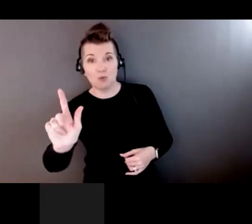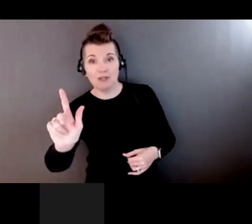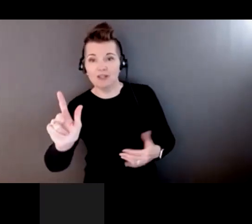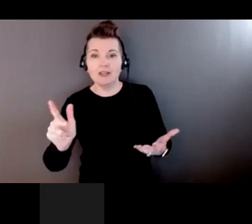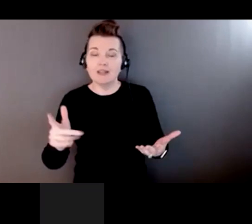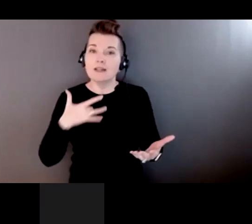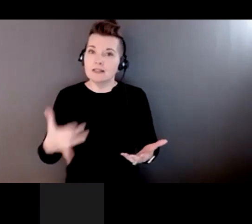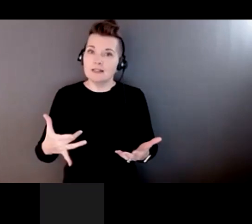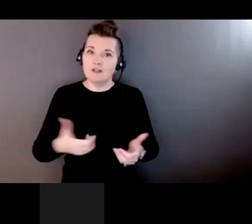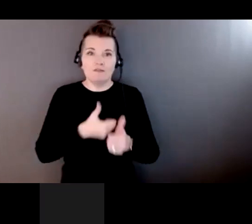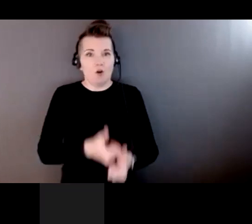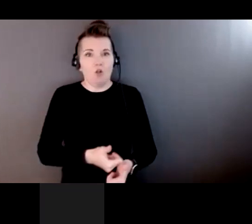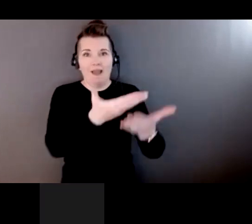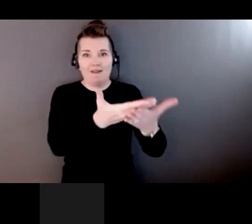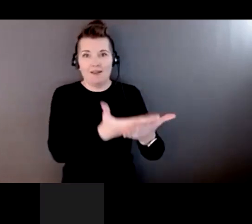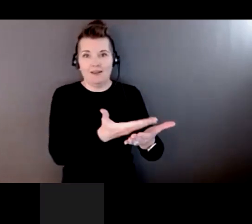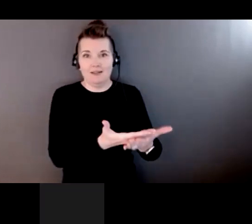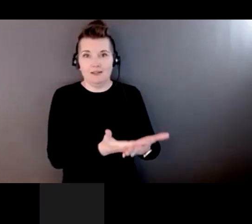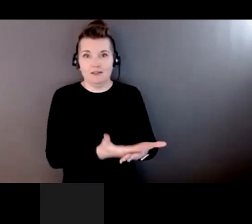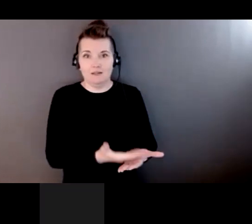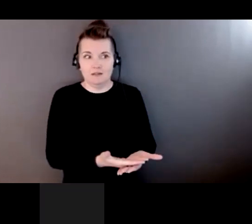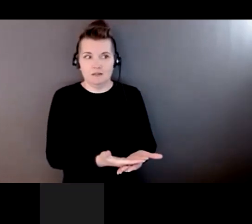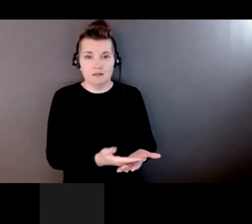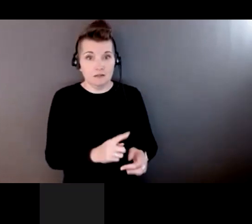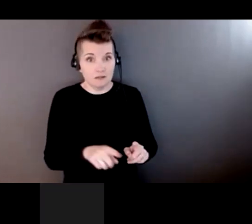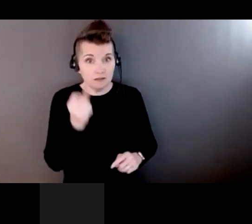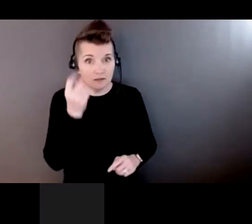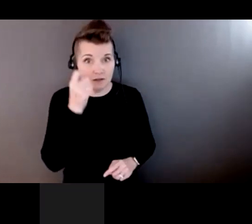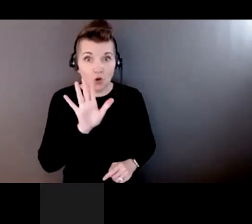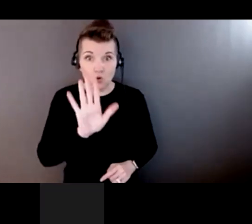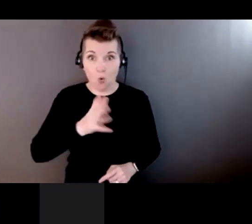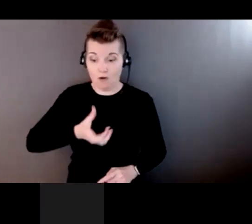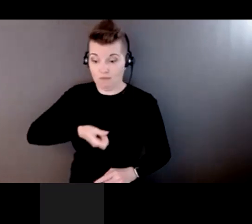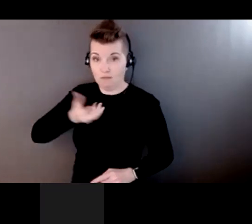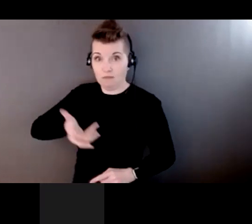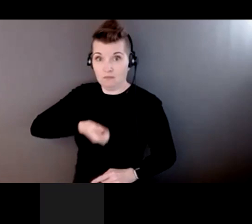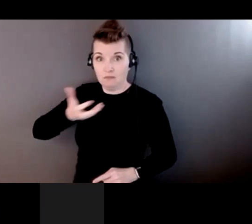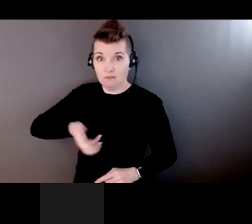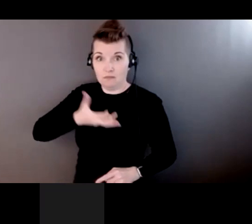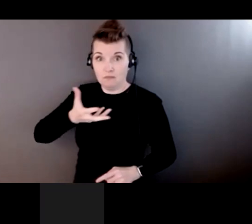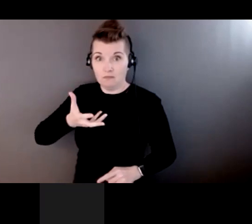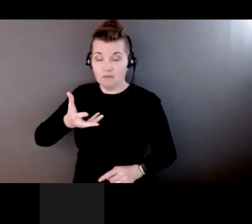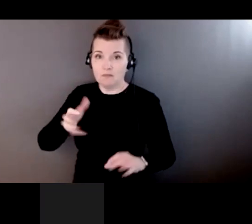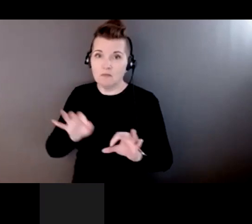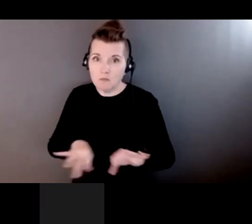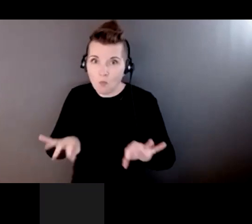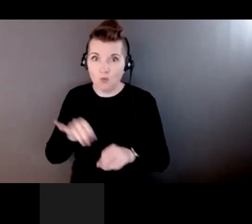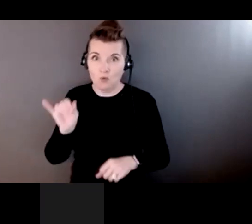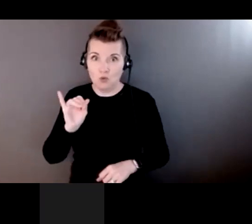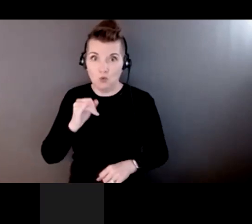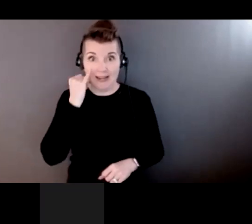But a person's observations are still very valuable in court. If you see something happen, that is